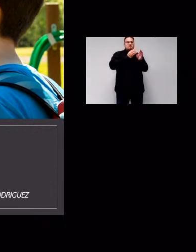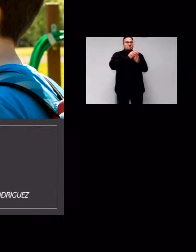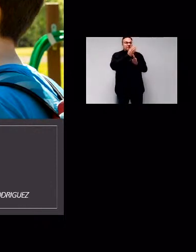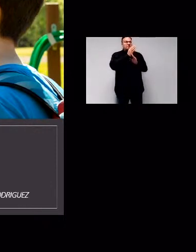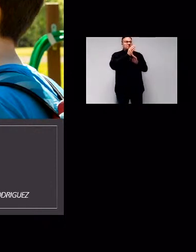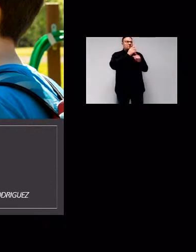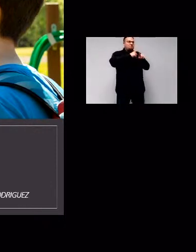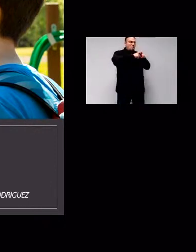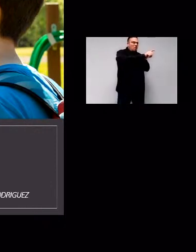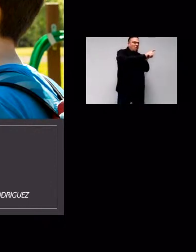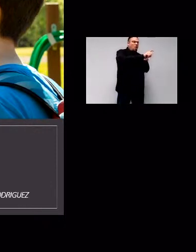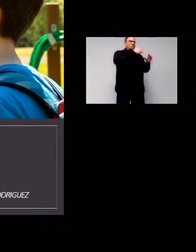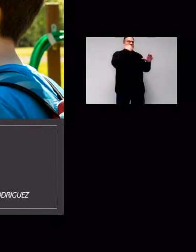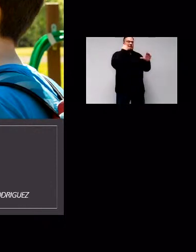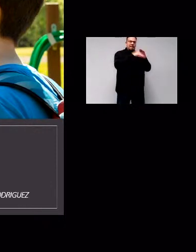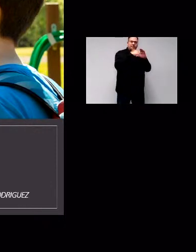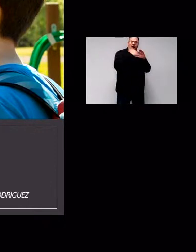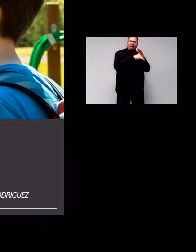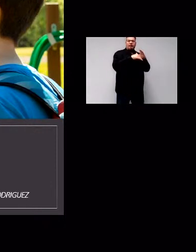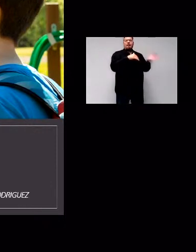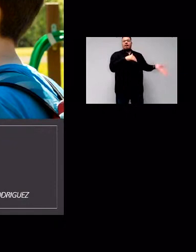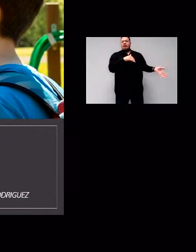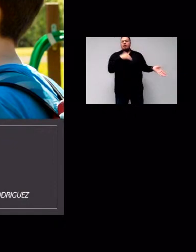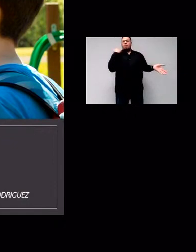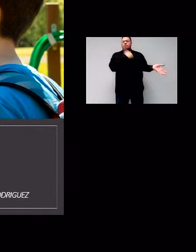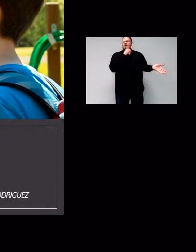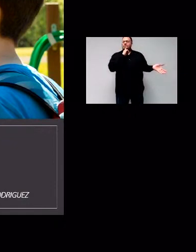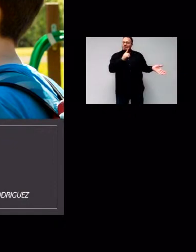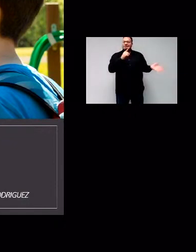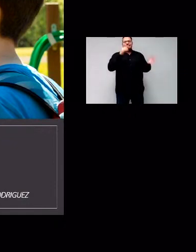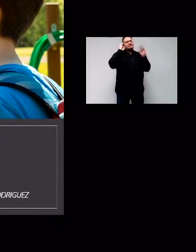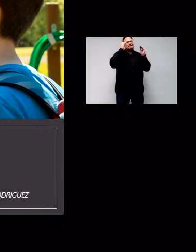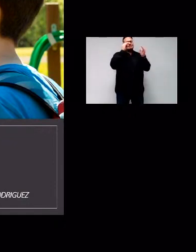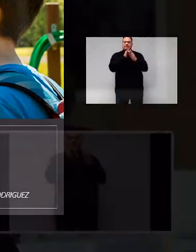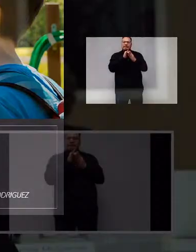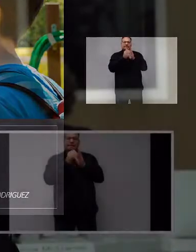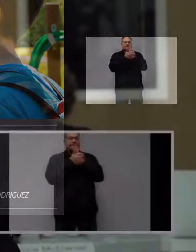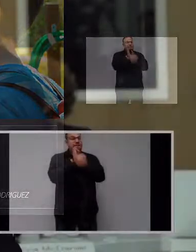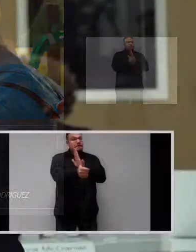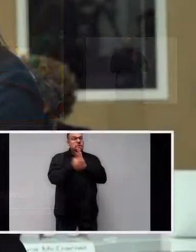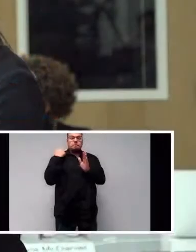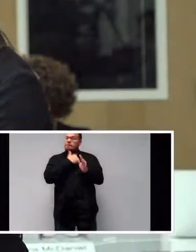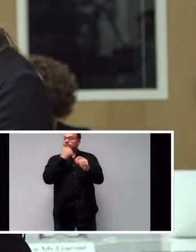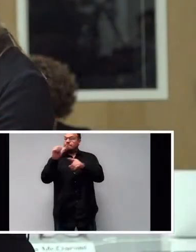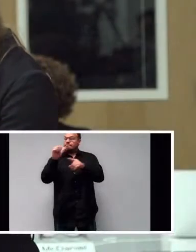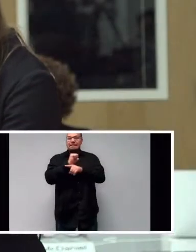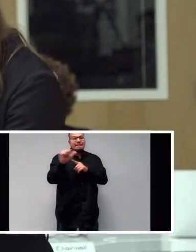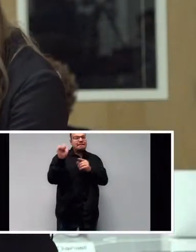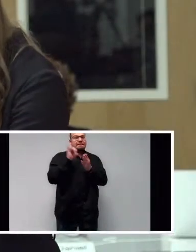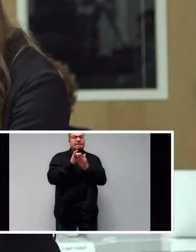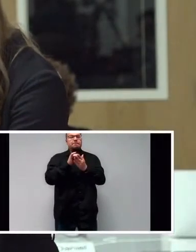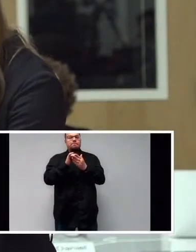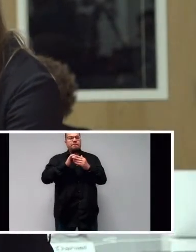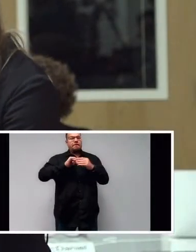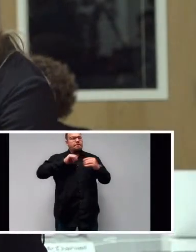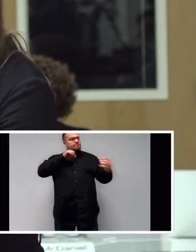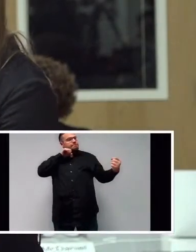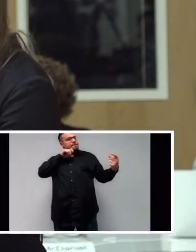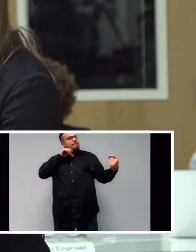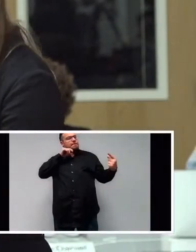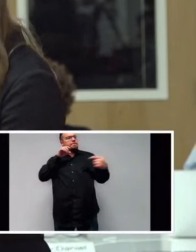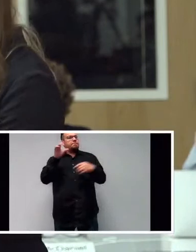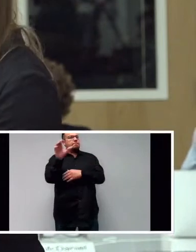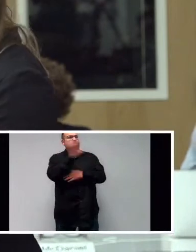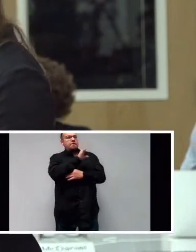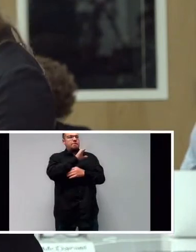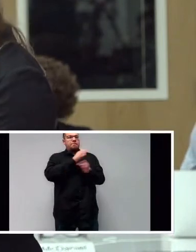professional email. And so we explicitly teach these skills, we practice them, And then we give them feedback on their professionalism. Most young